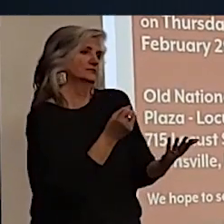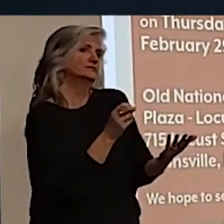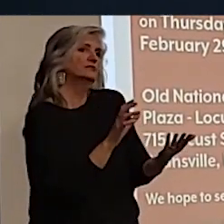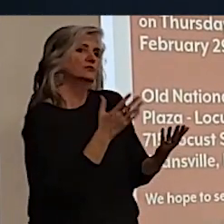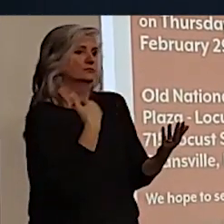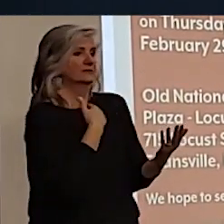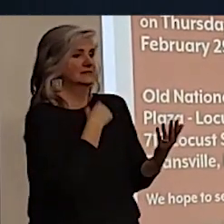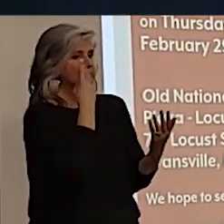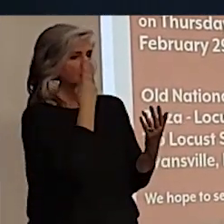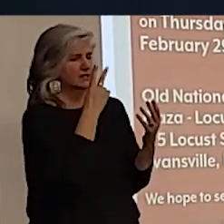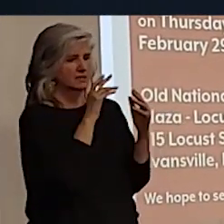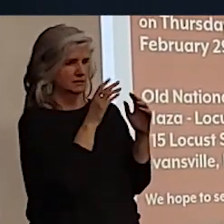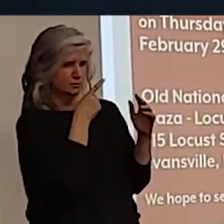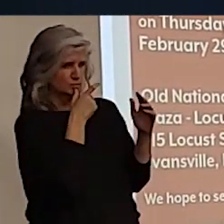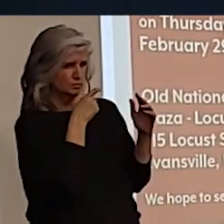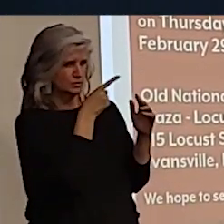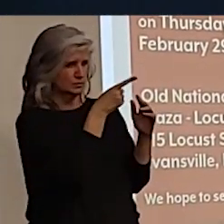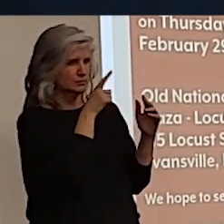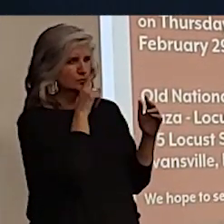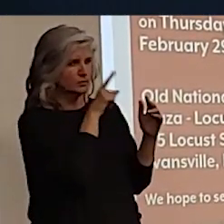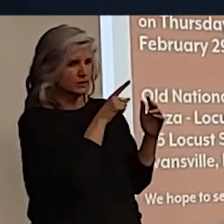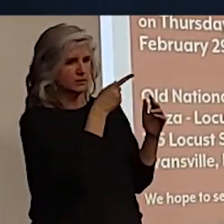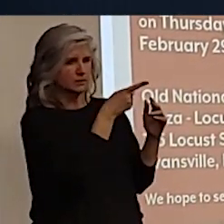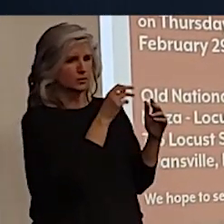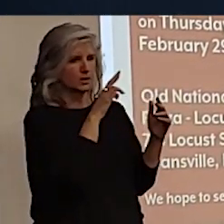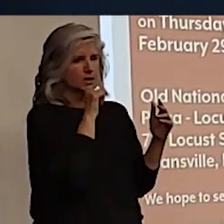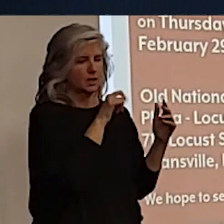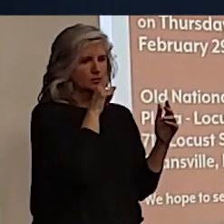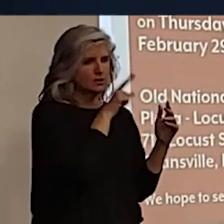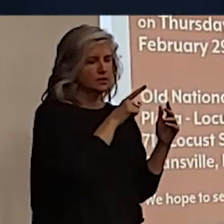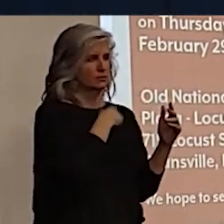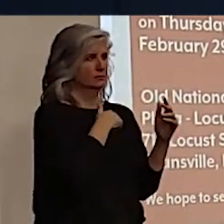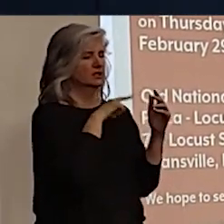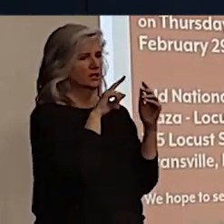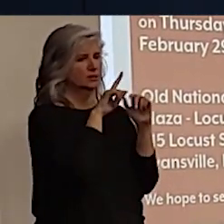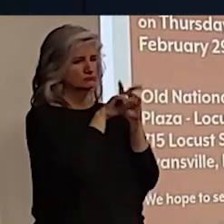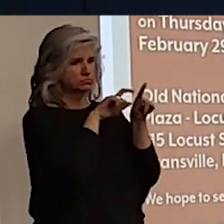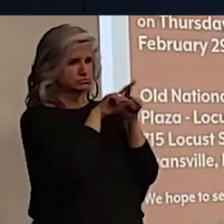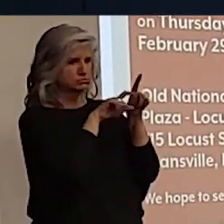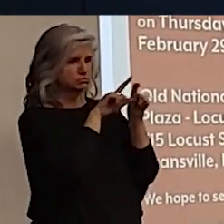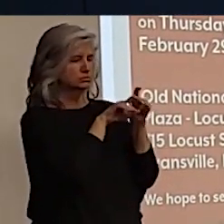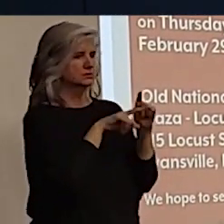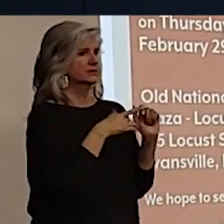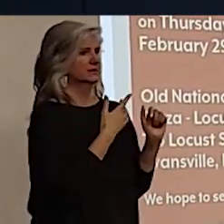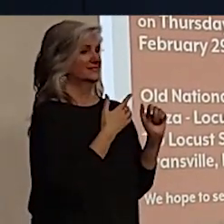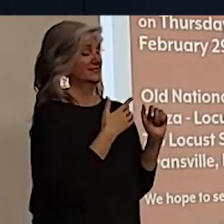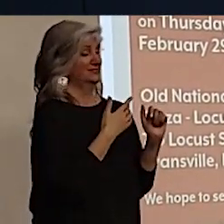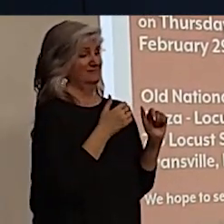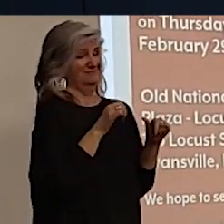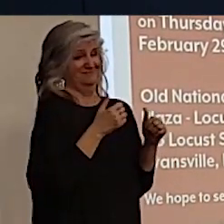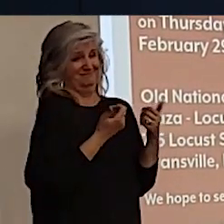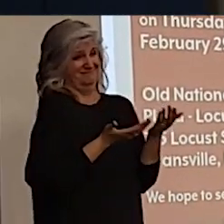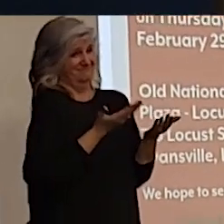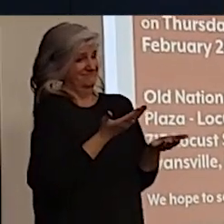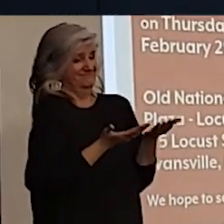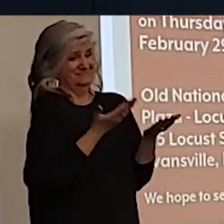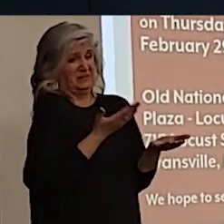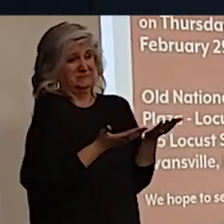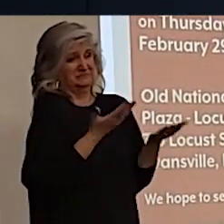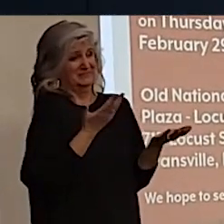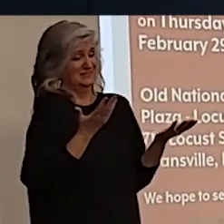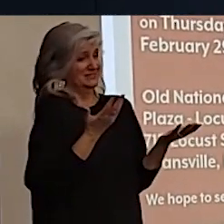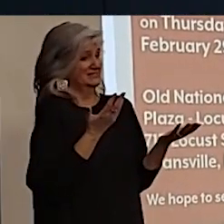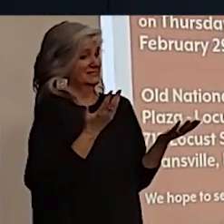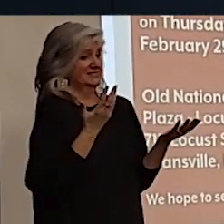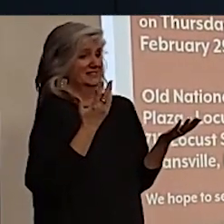process, and who these folks are, sure. And yes, we believe there are questionable relationships between the IURC,